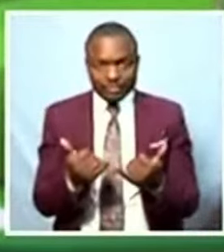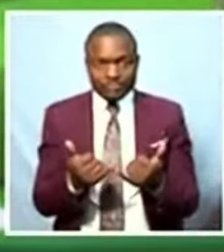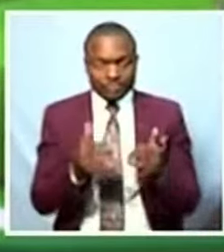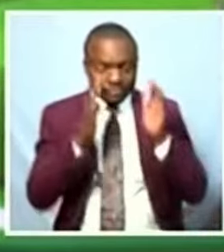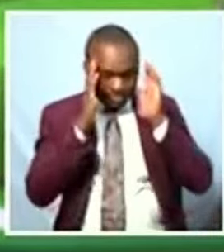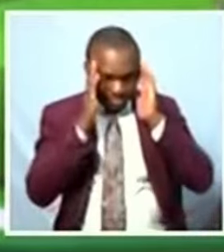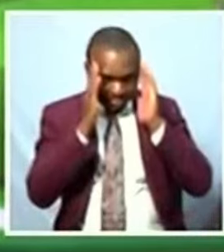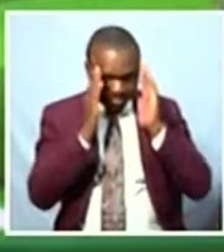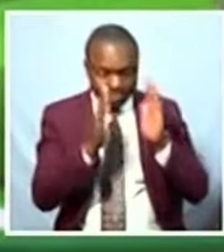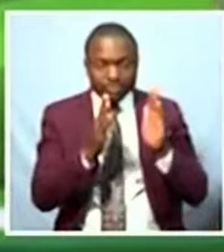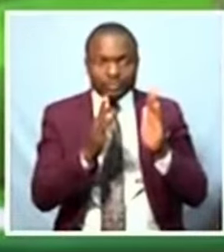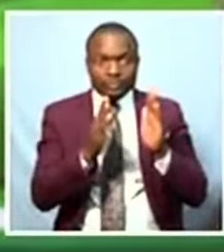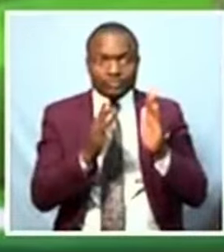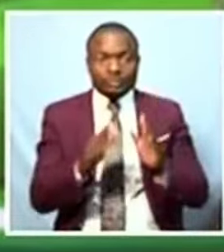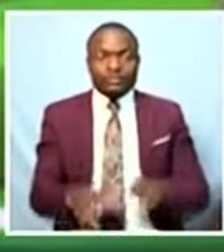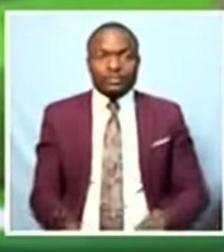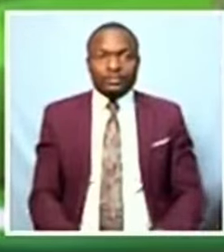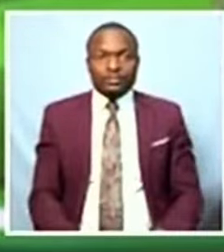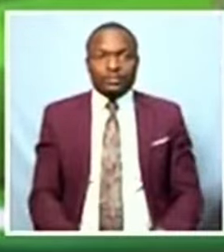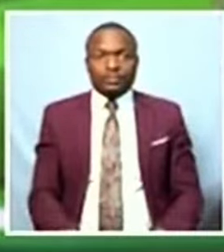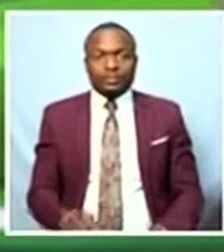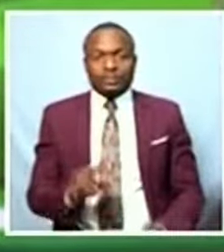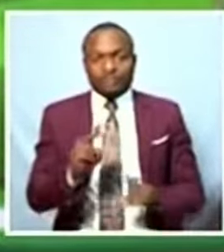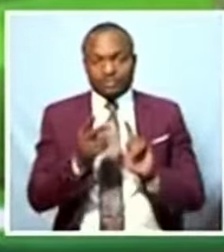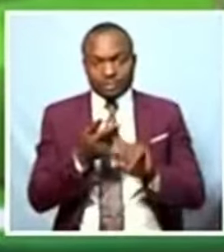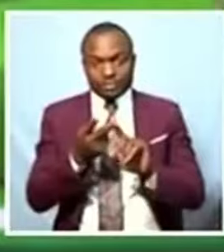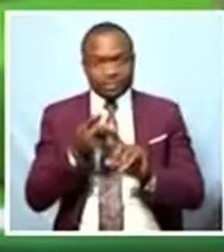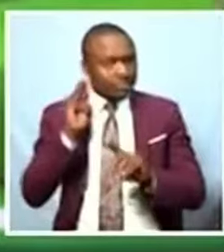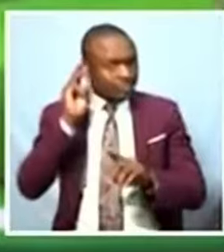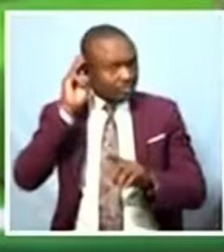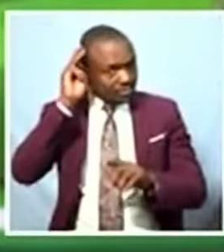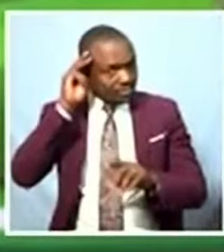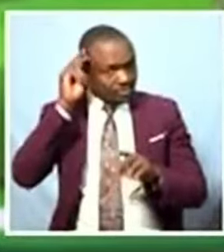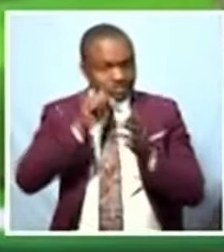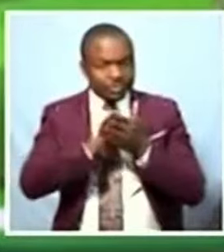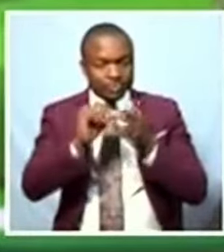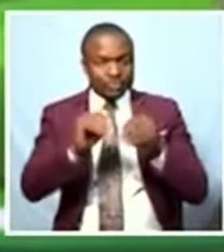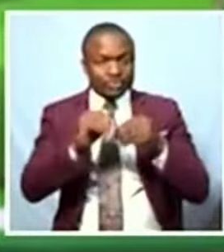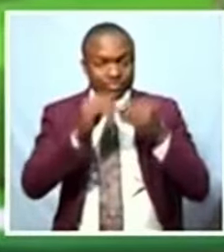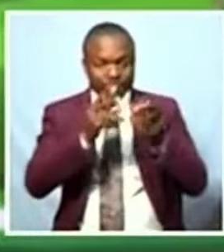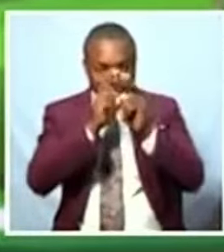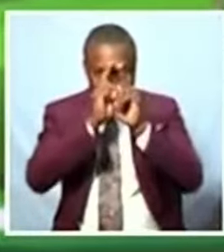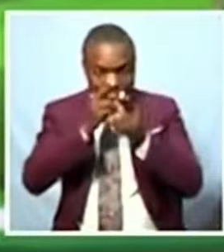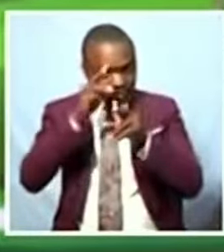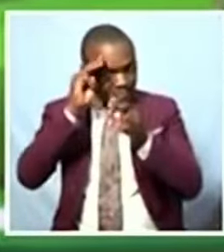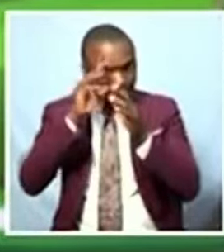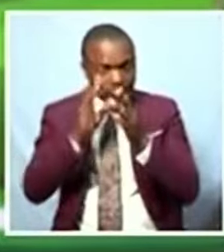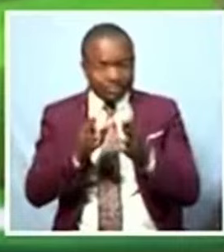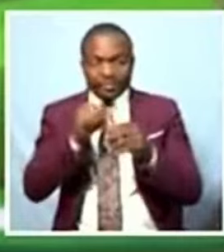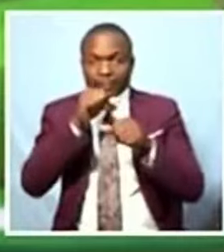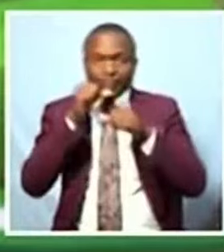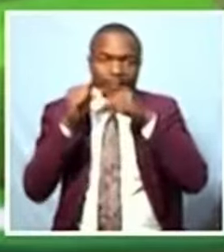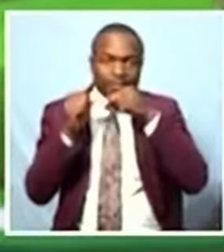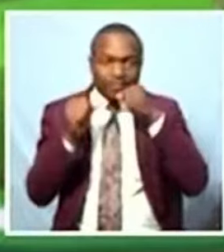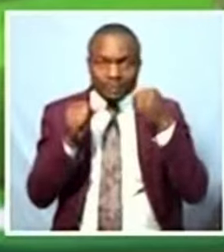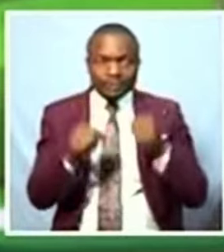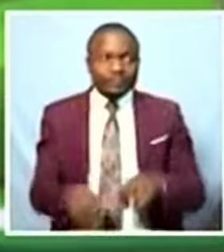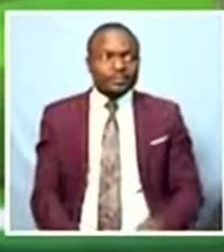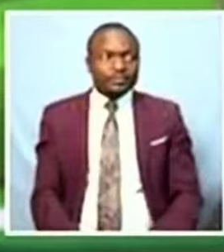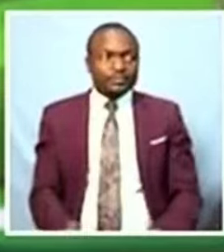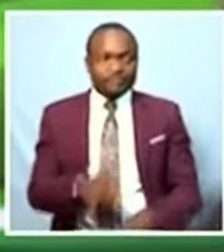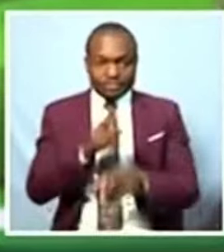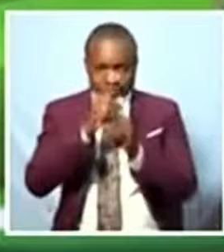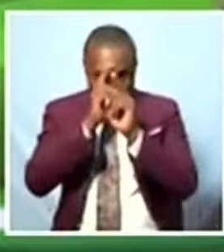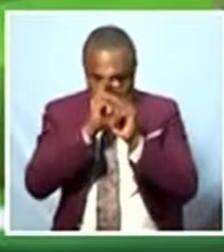focus our attention to the next ministerial statement, which was rendered by the Honorable Minister of Agriculture,